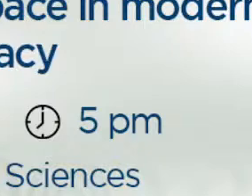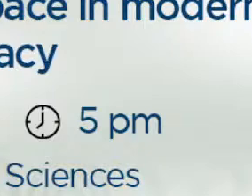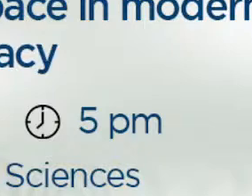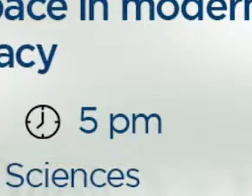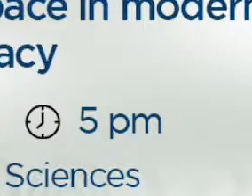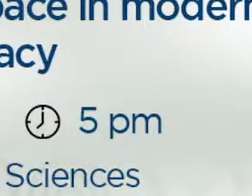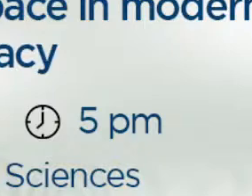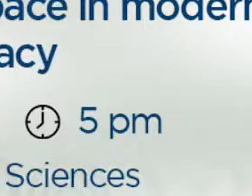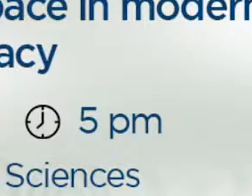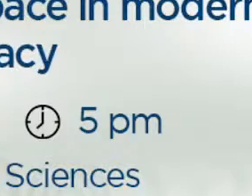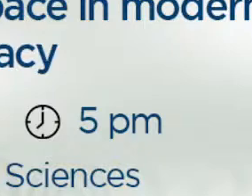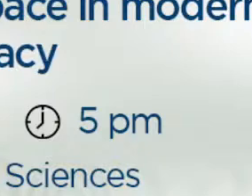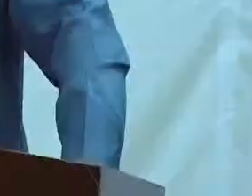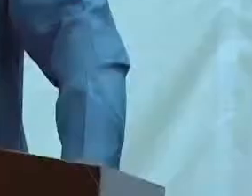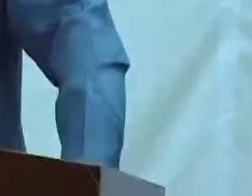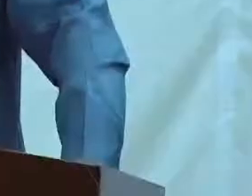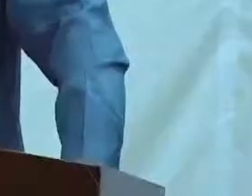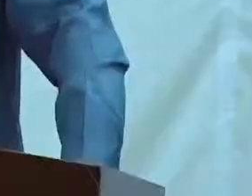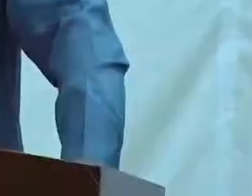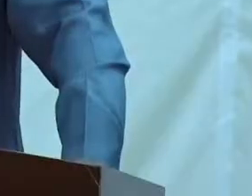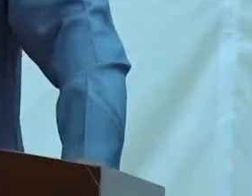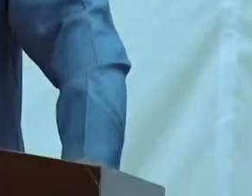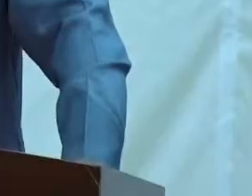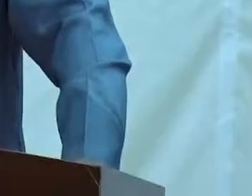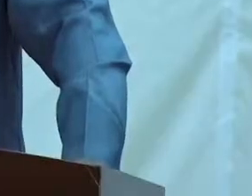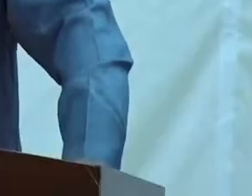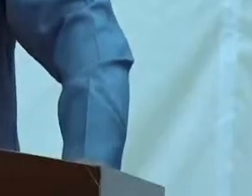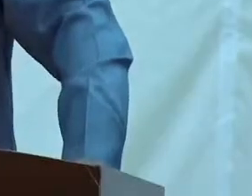Africa. This